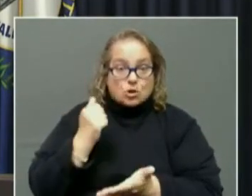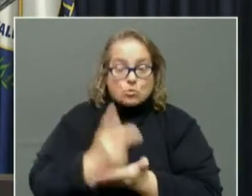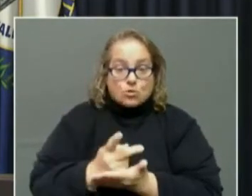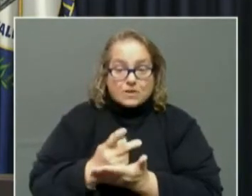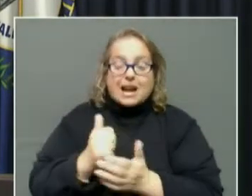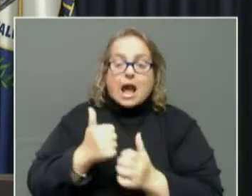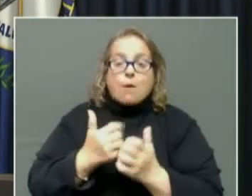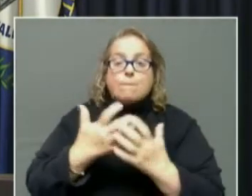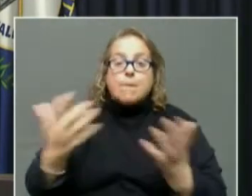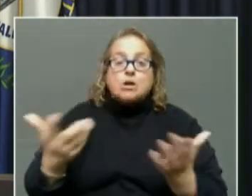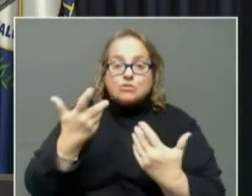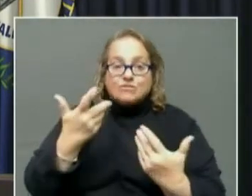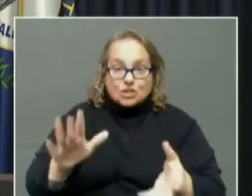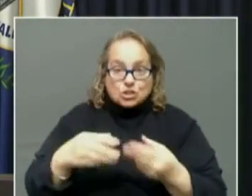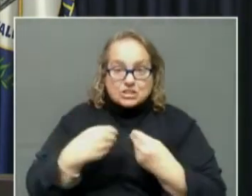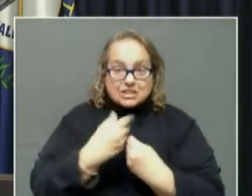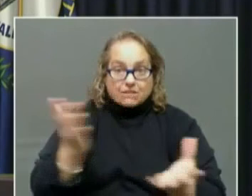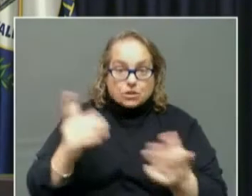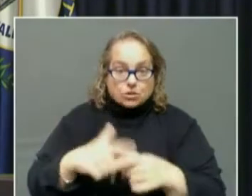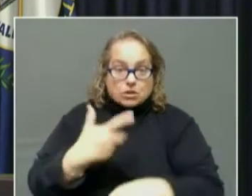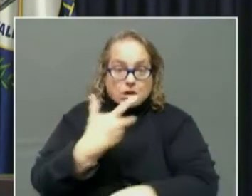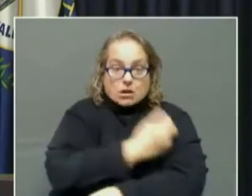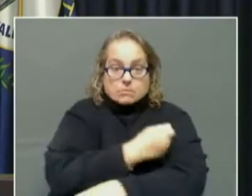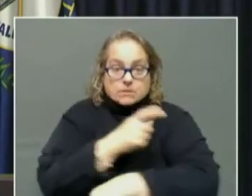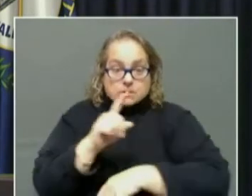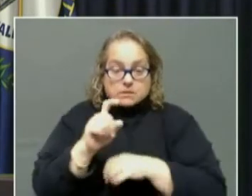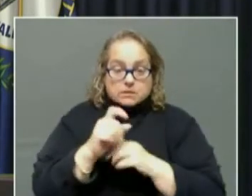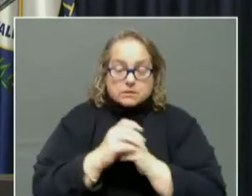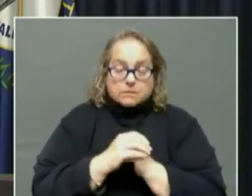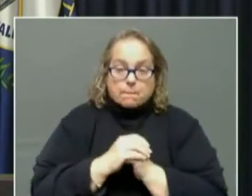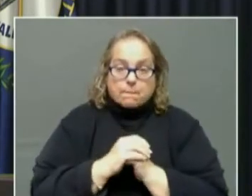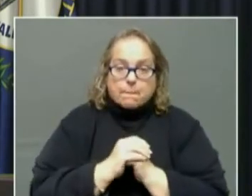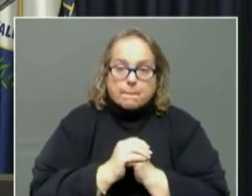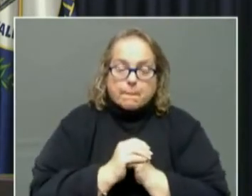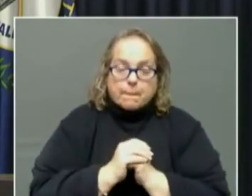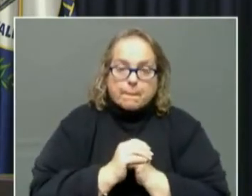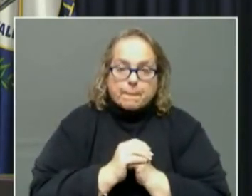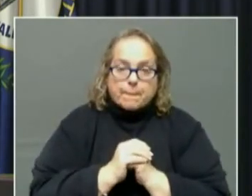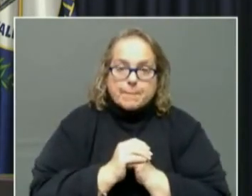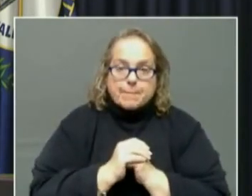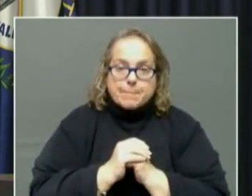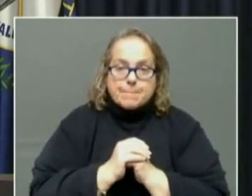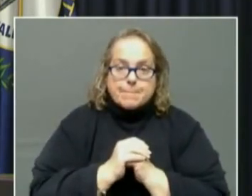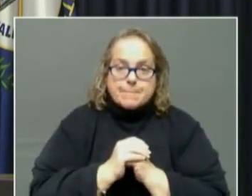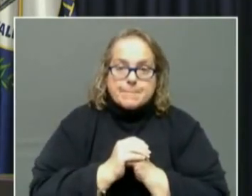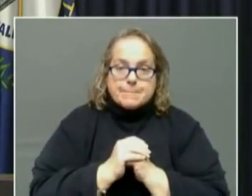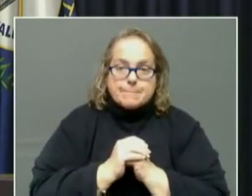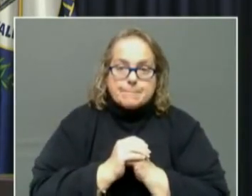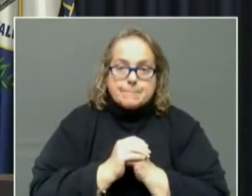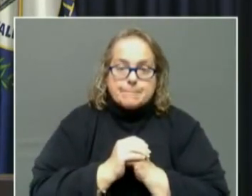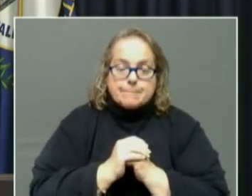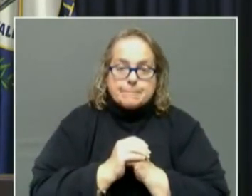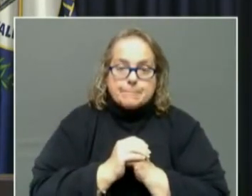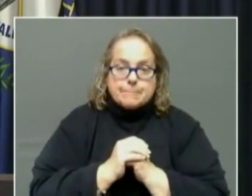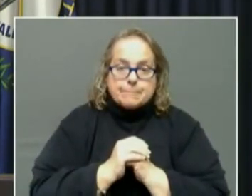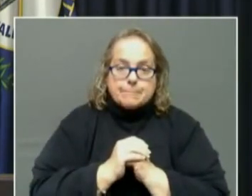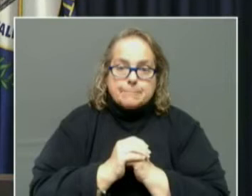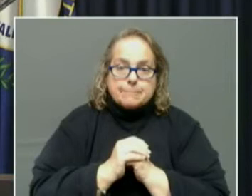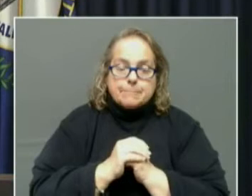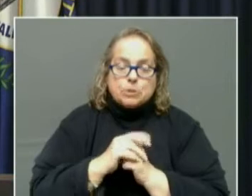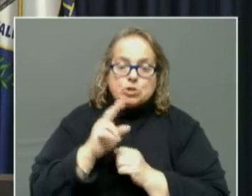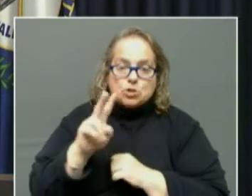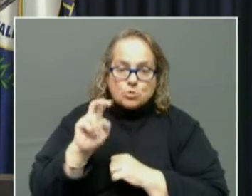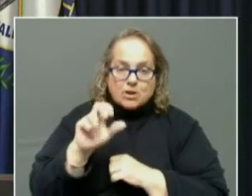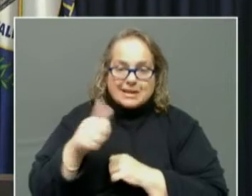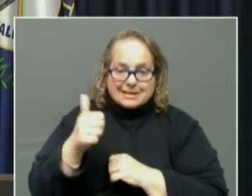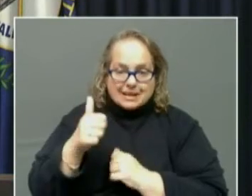administered? So give me that number again, Steve. So we've probably had about 210,000 doses